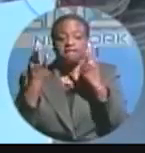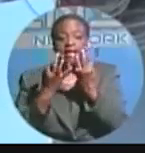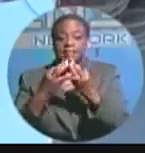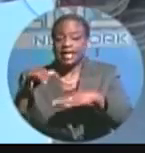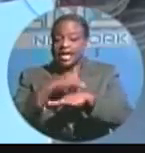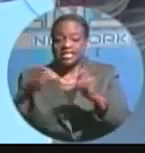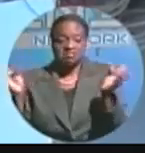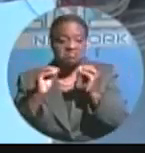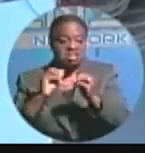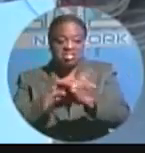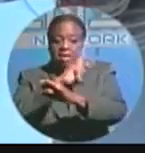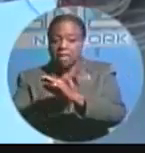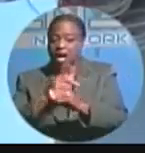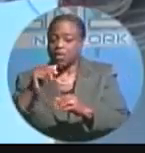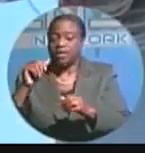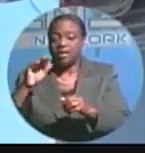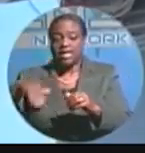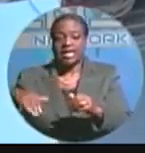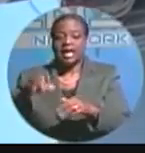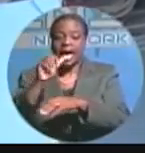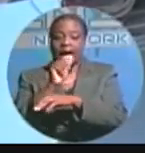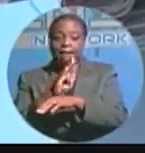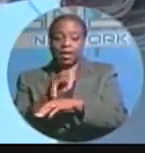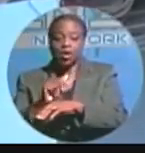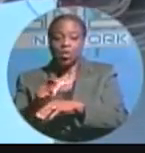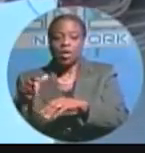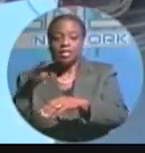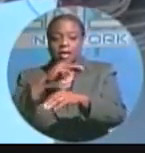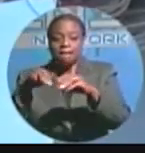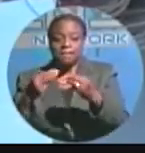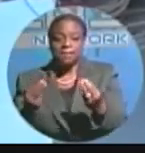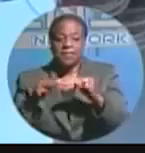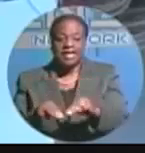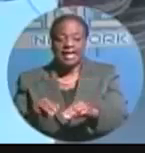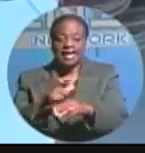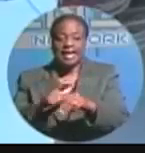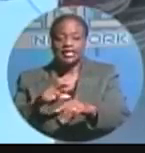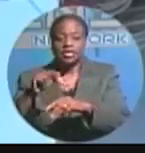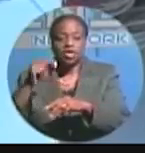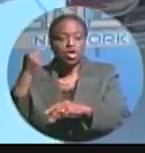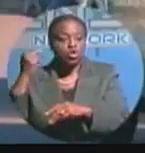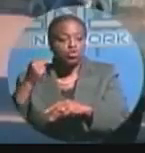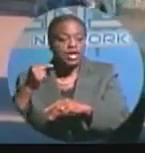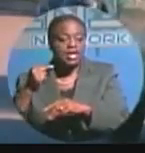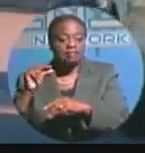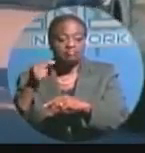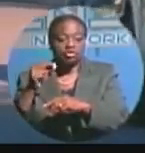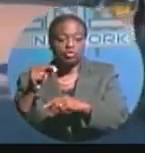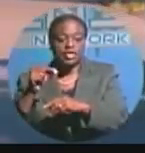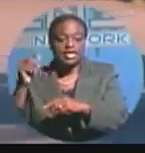yet to be fully restored, are the Abaco's mainland, Green Turtle Key and Hopetown Abaco,